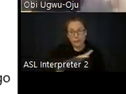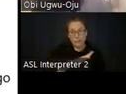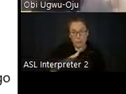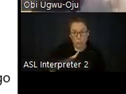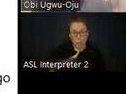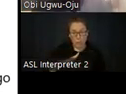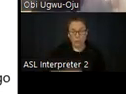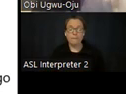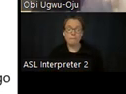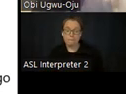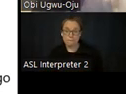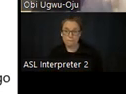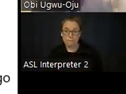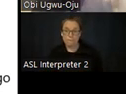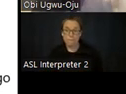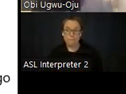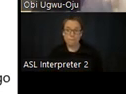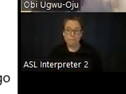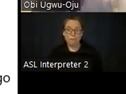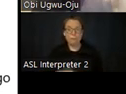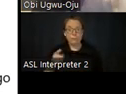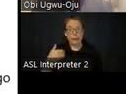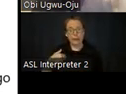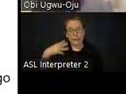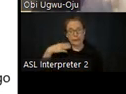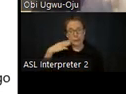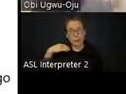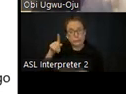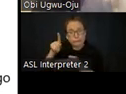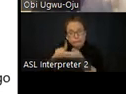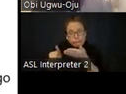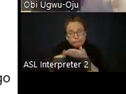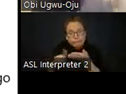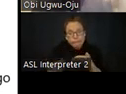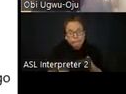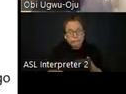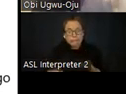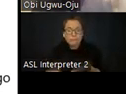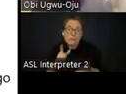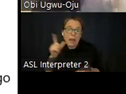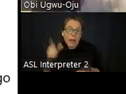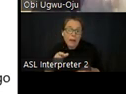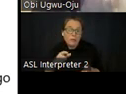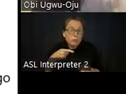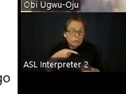were had like investigative backgrounds, but not necessarily in the area of police.